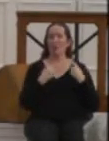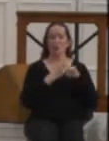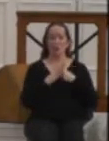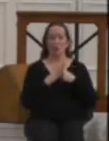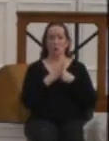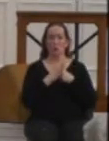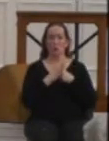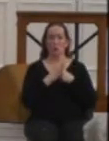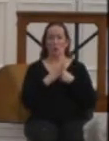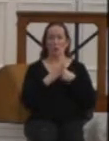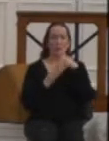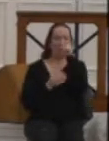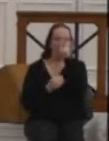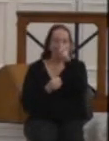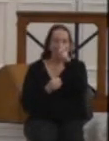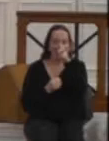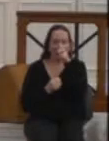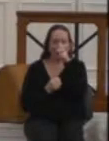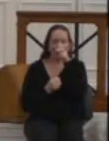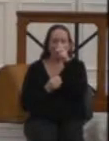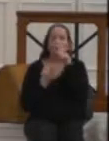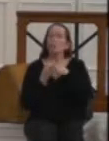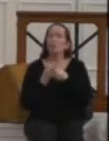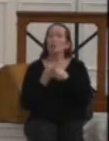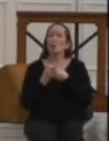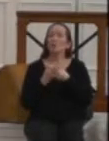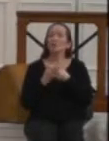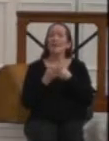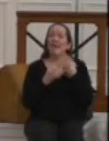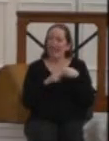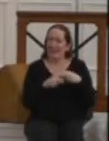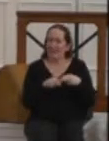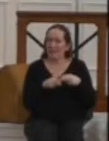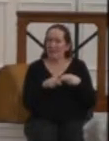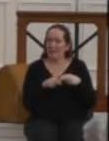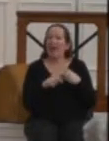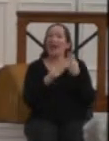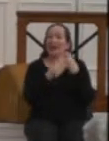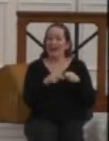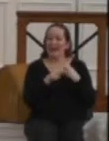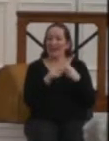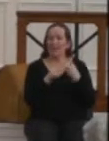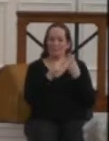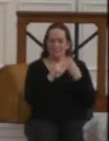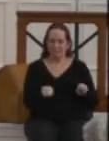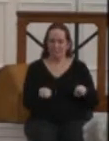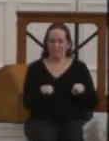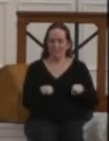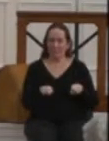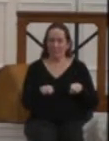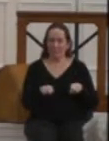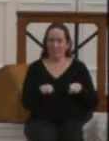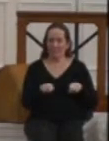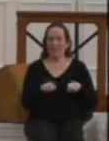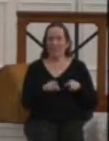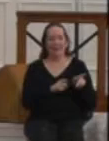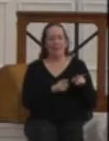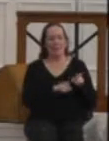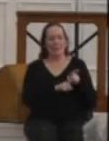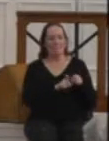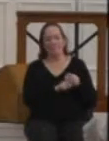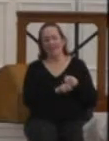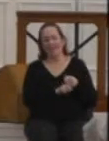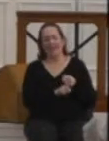out, it's an insect, it starts out as an egg. And when that egg is hatched, out comes this caterpillar. Now